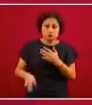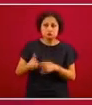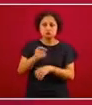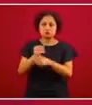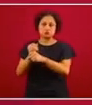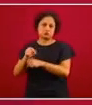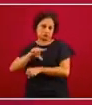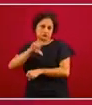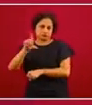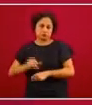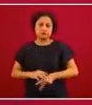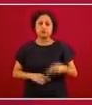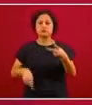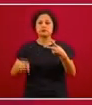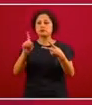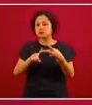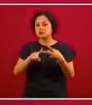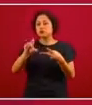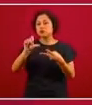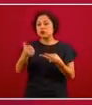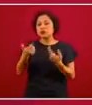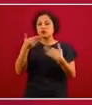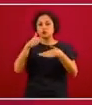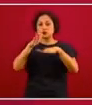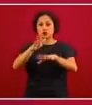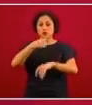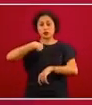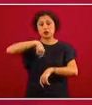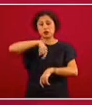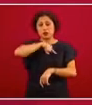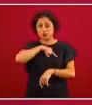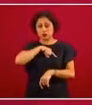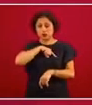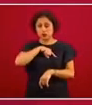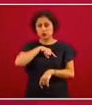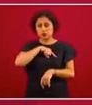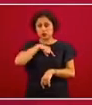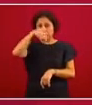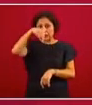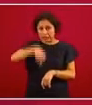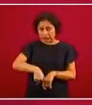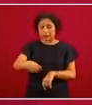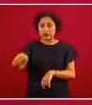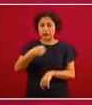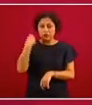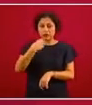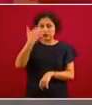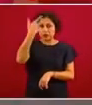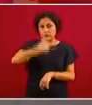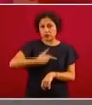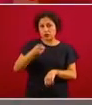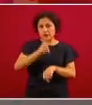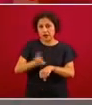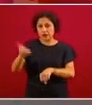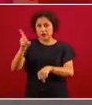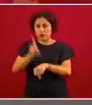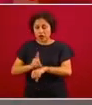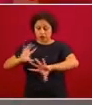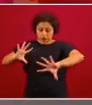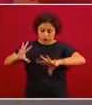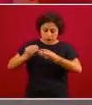official press release, we will do so, but I don't have nothing to add to this time. And with respect to the work we do every